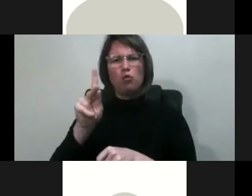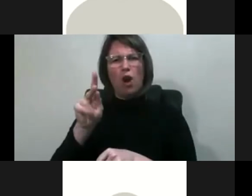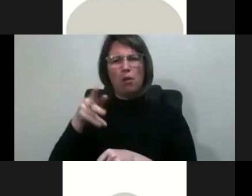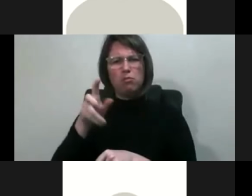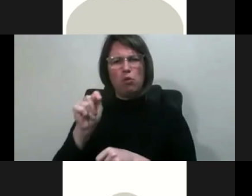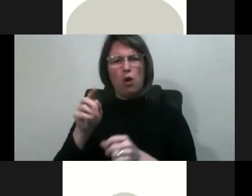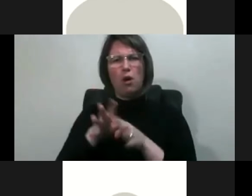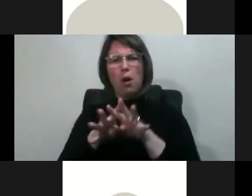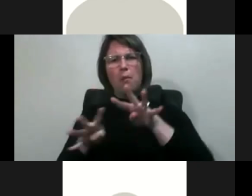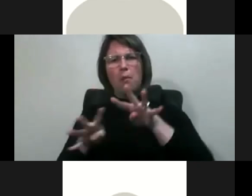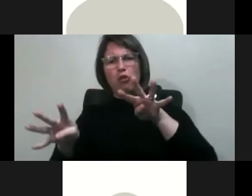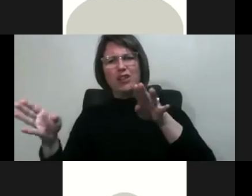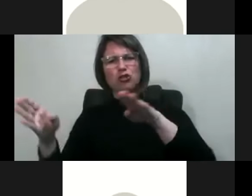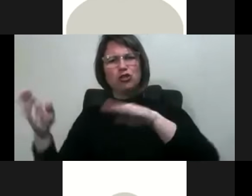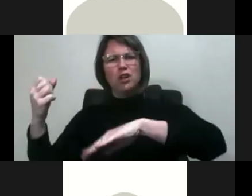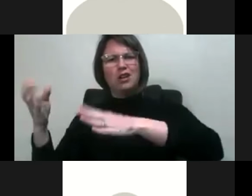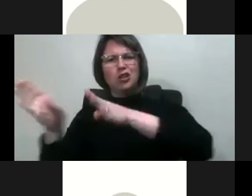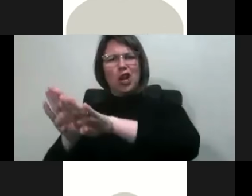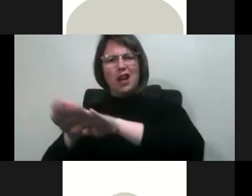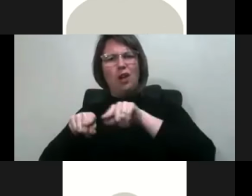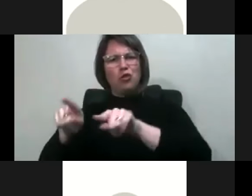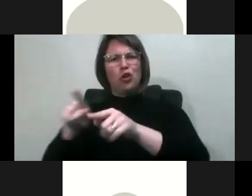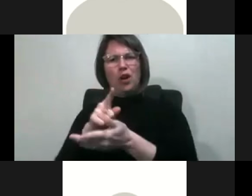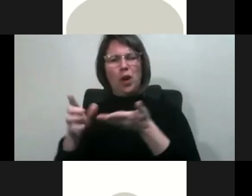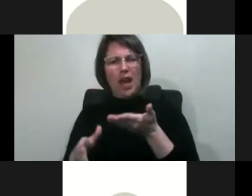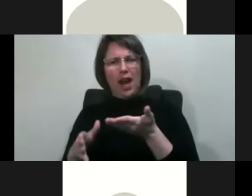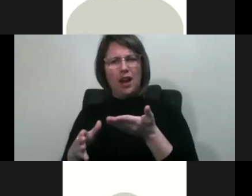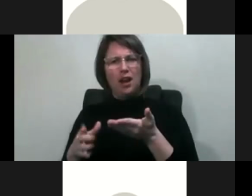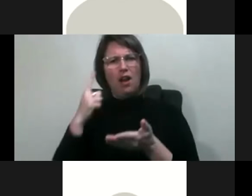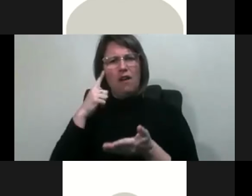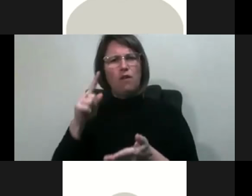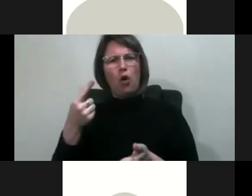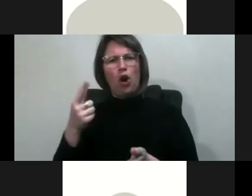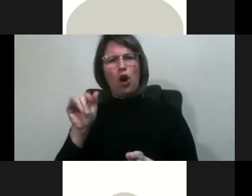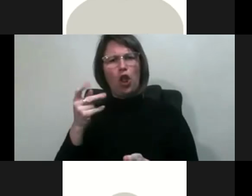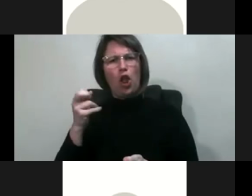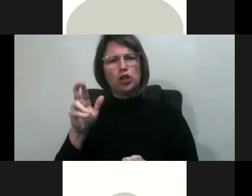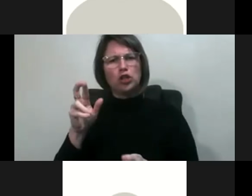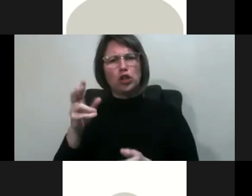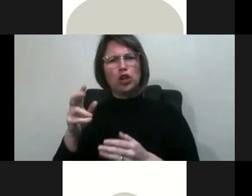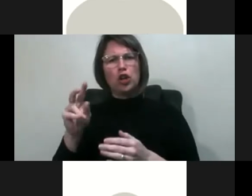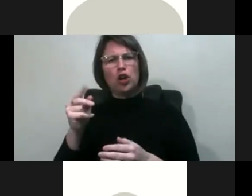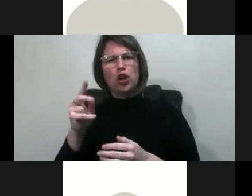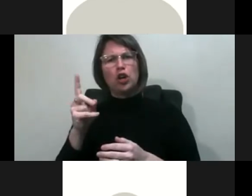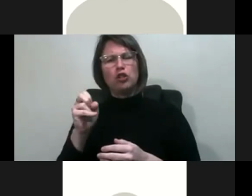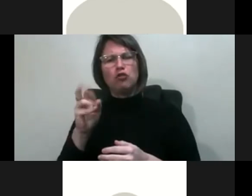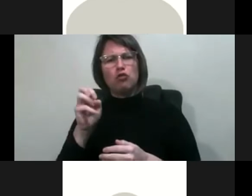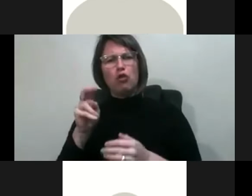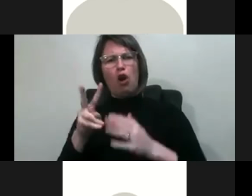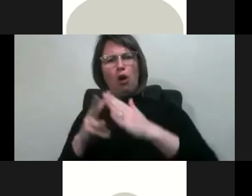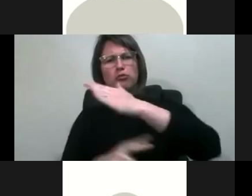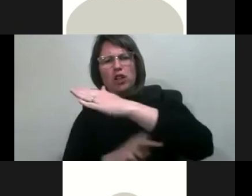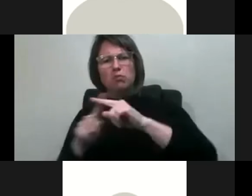being shut down on the weekends. It supposedly it's for the Gloucester drawbridge, but I assume there's something else going on as well between Beverly